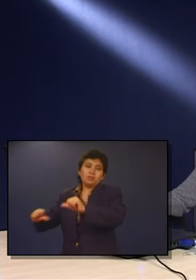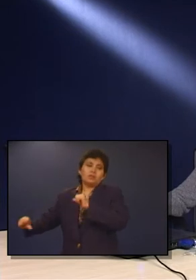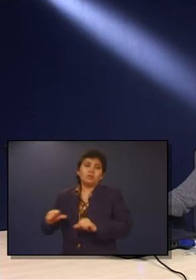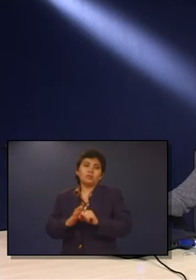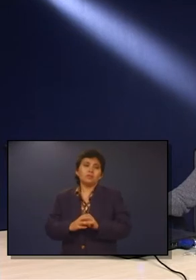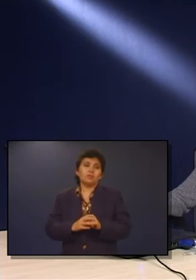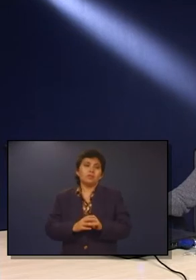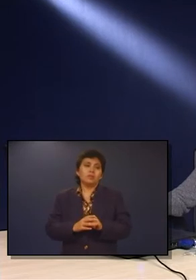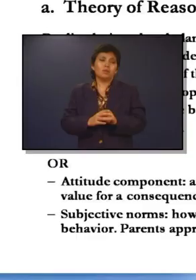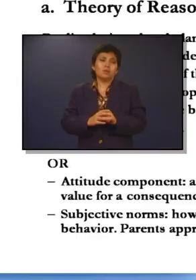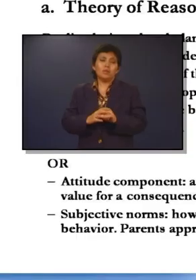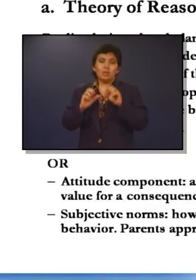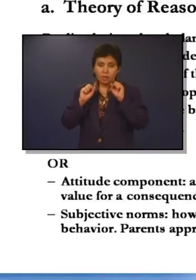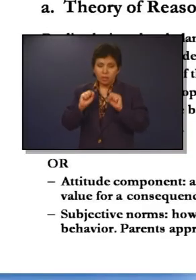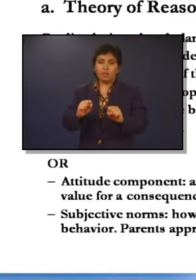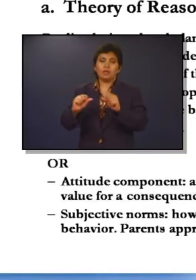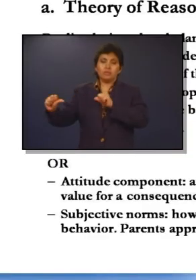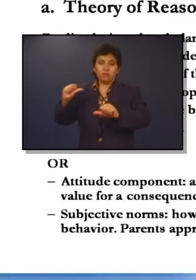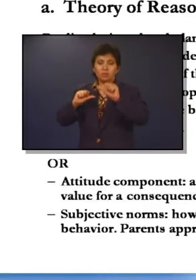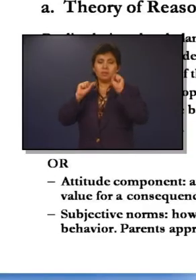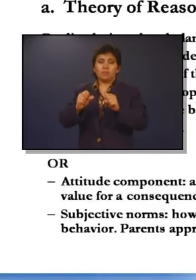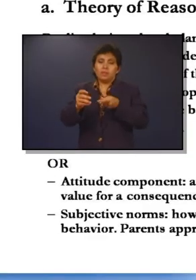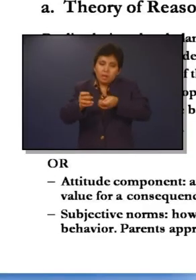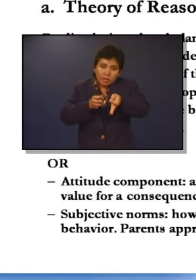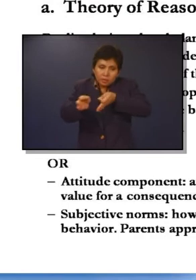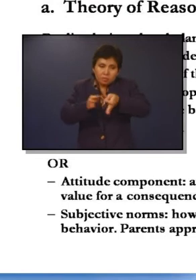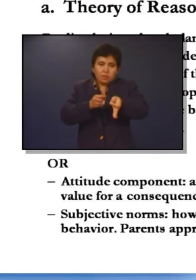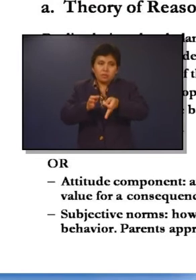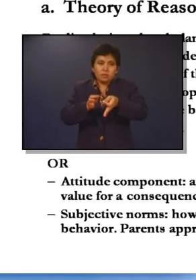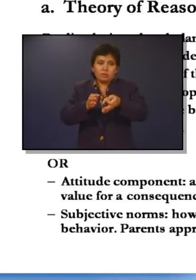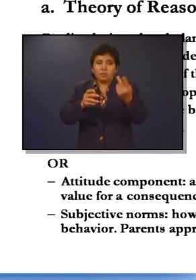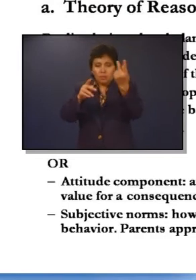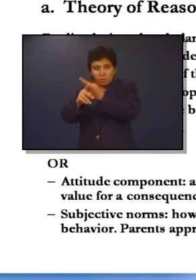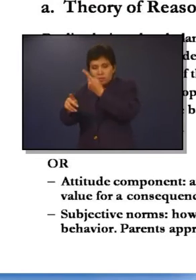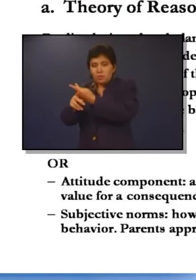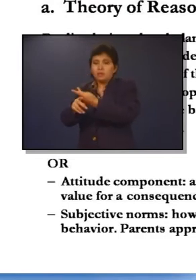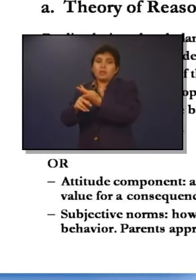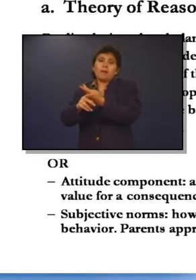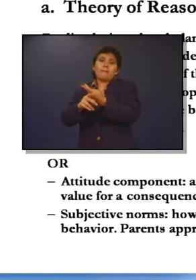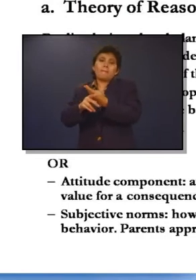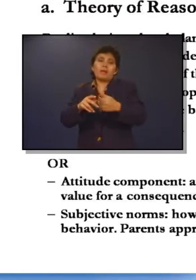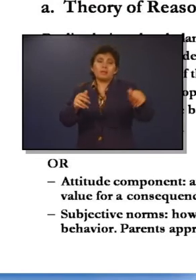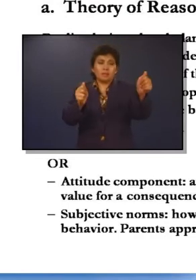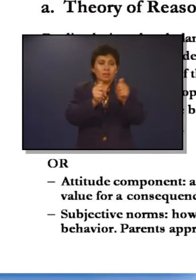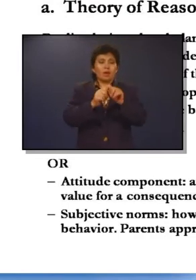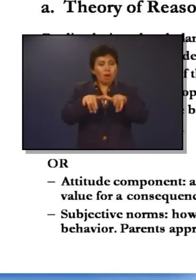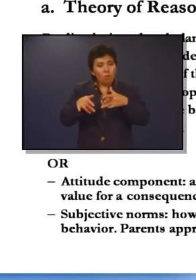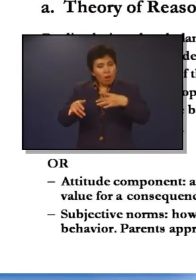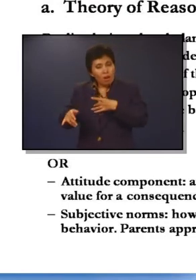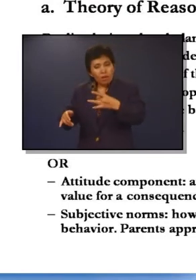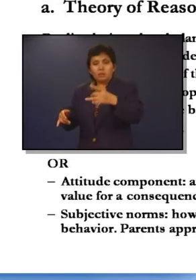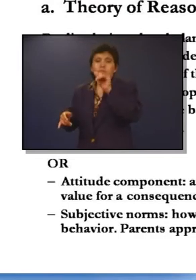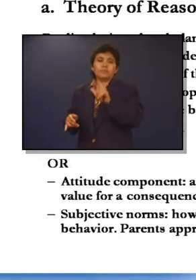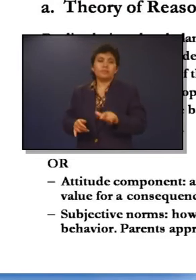Or attitude can be explained by attitude. You multiply by expectancy, how likely, versus,